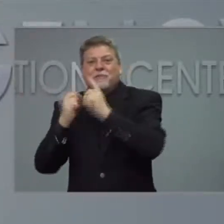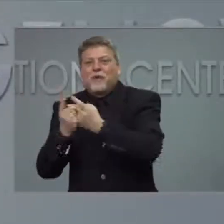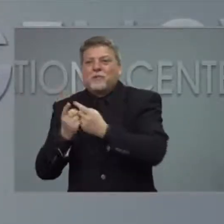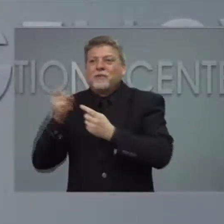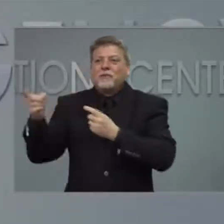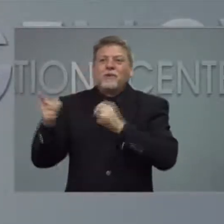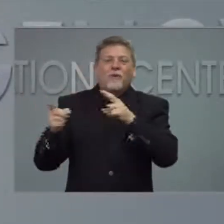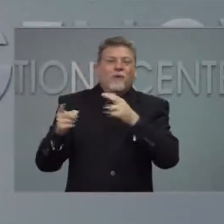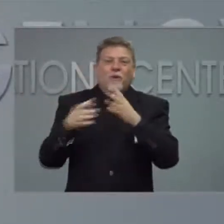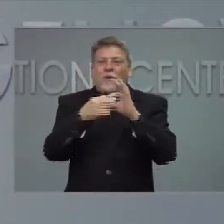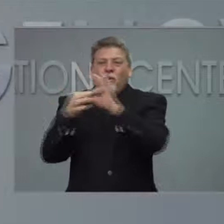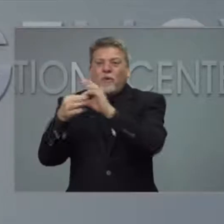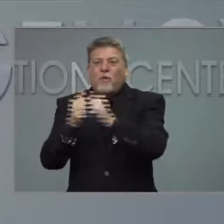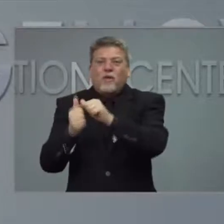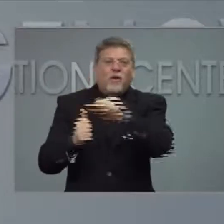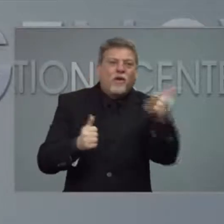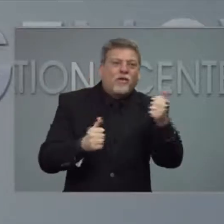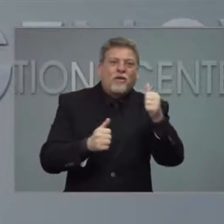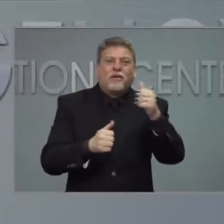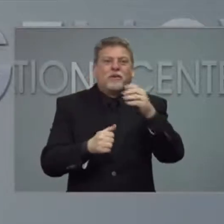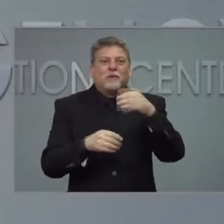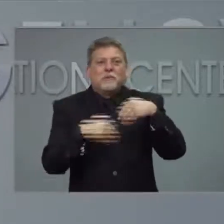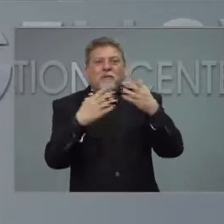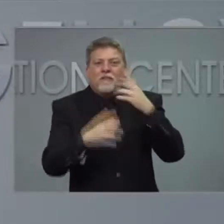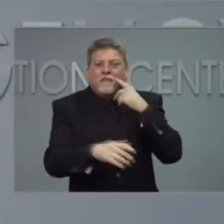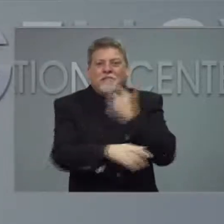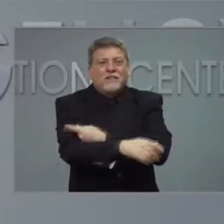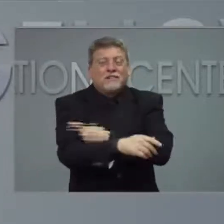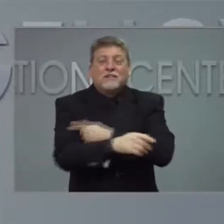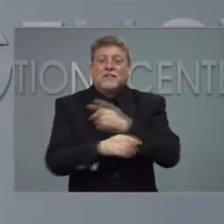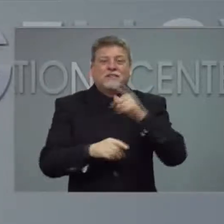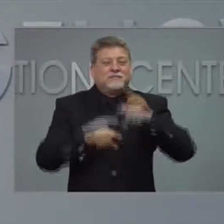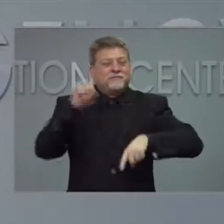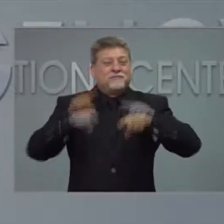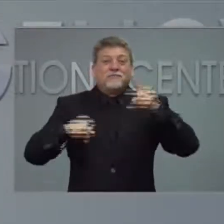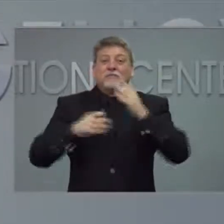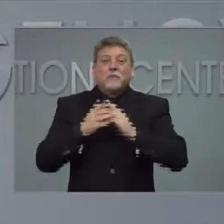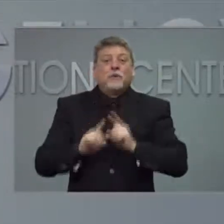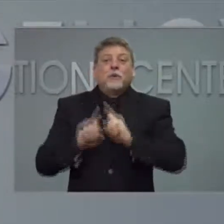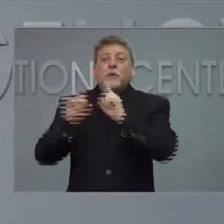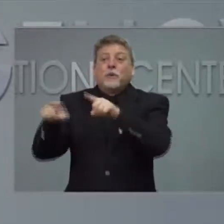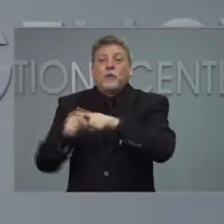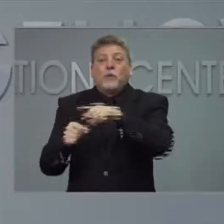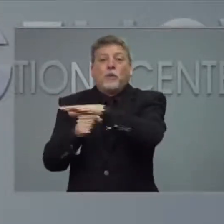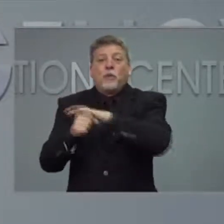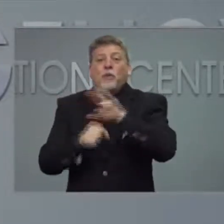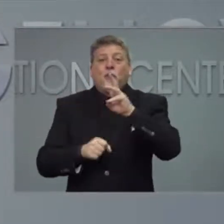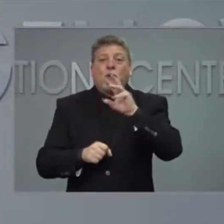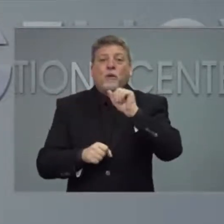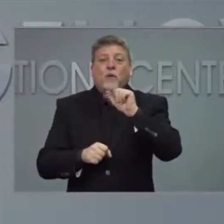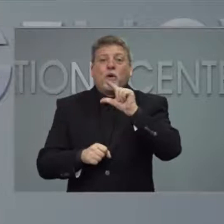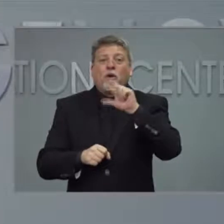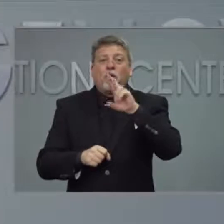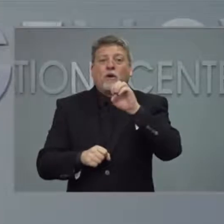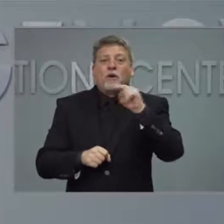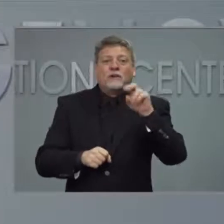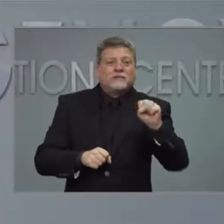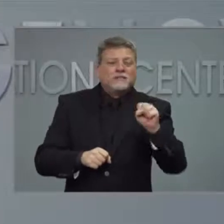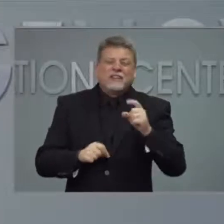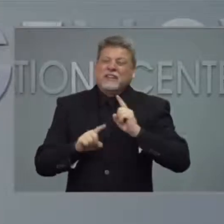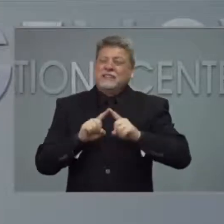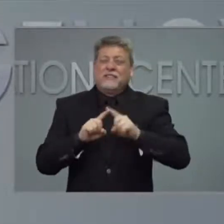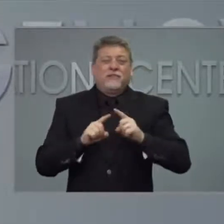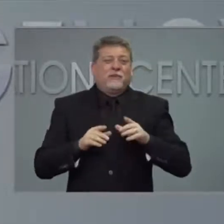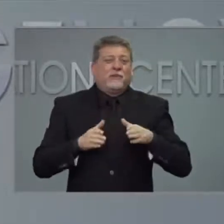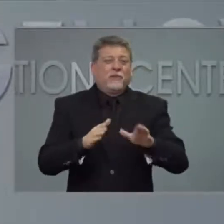in coordination with another vaccine providers. Others are going to their local Walgreens to get a vaccine. So there are a lot of ways in